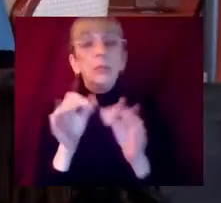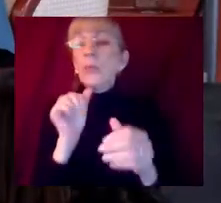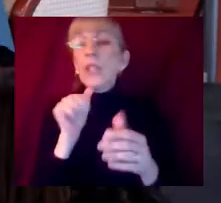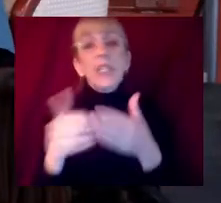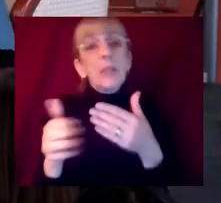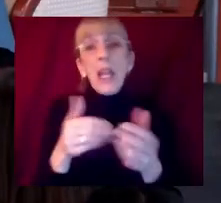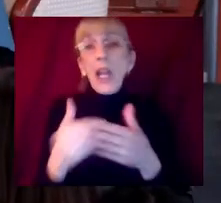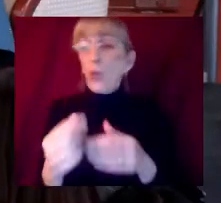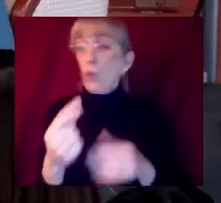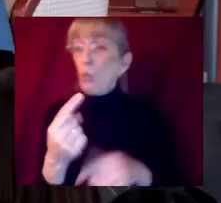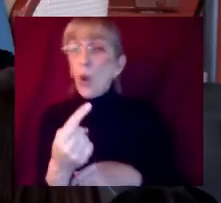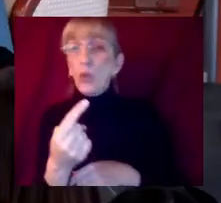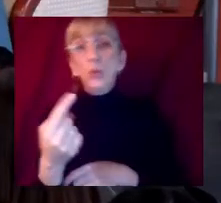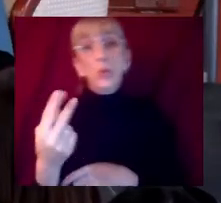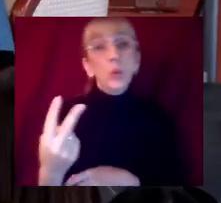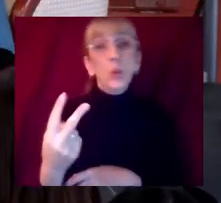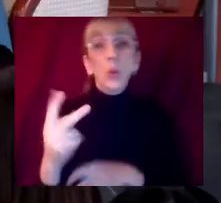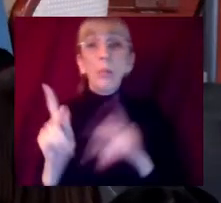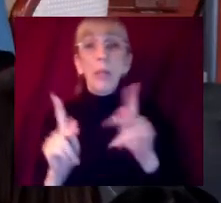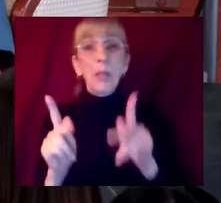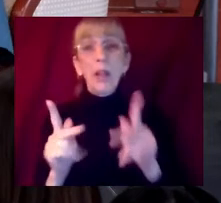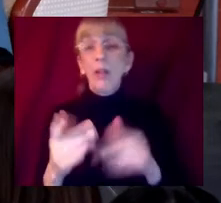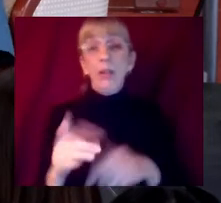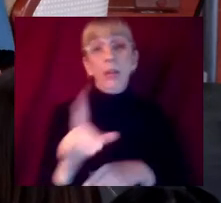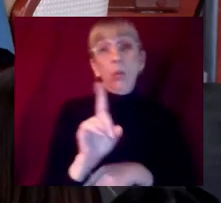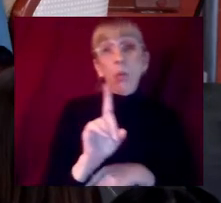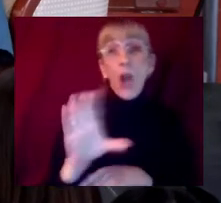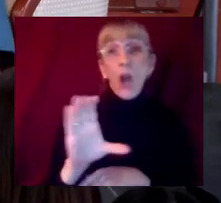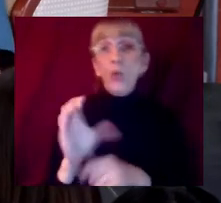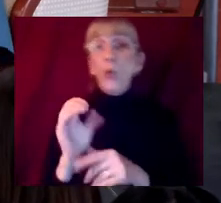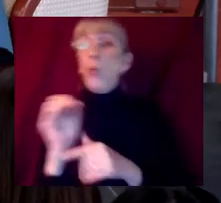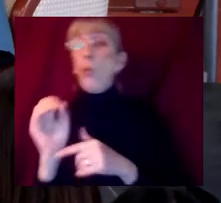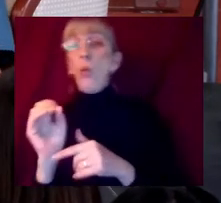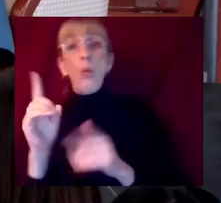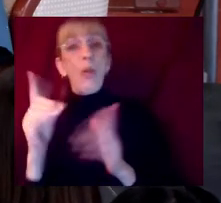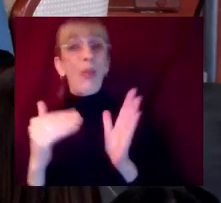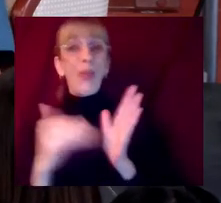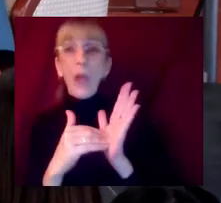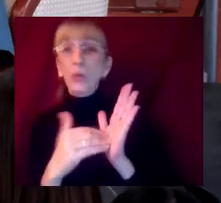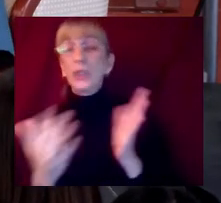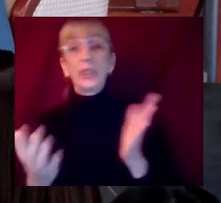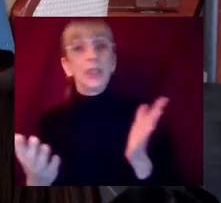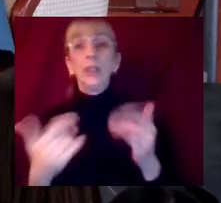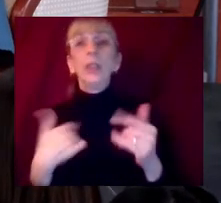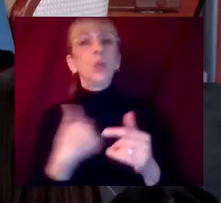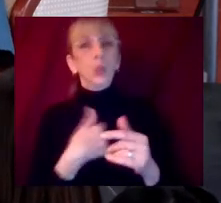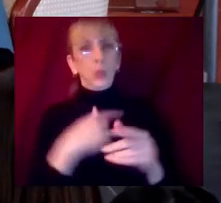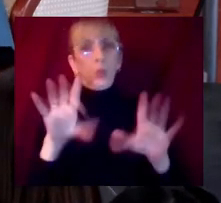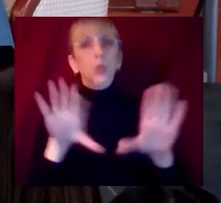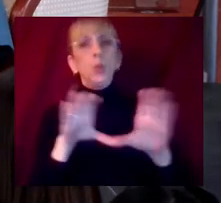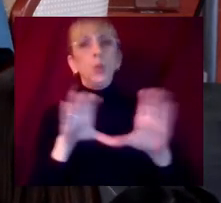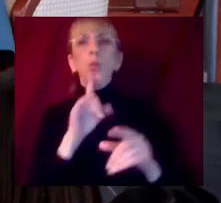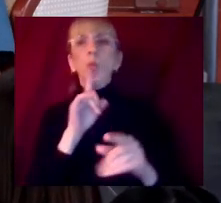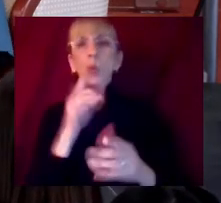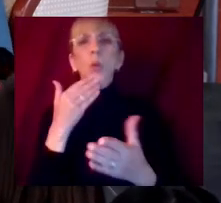two people or whether it's 100 or 1,000, but we're just doing really good.